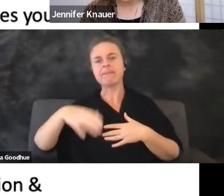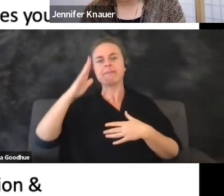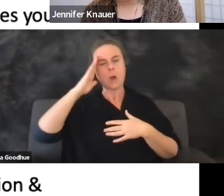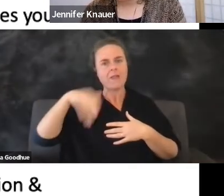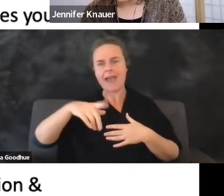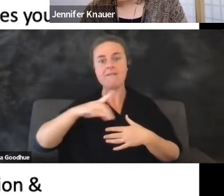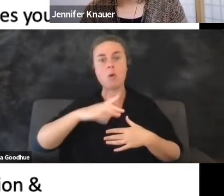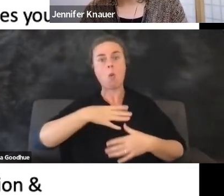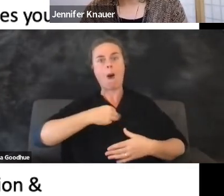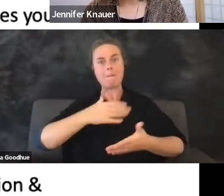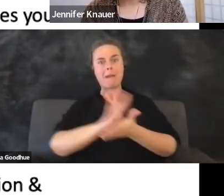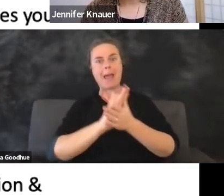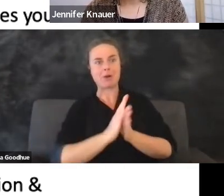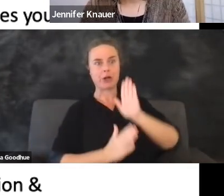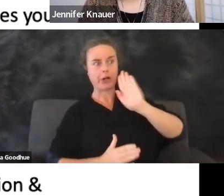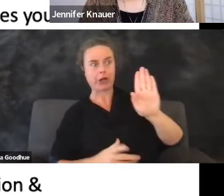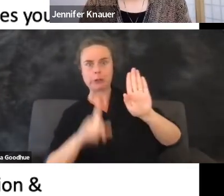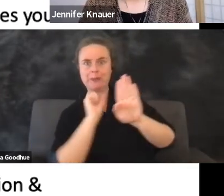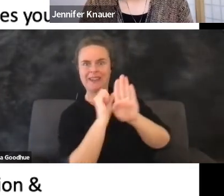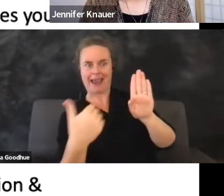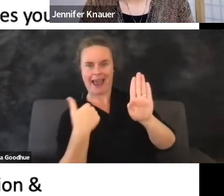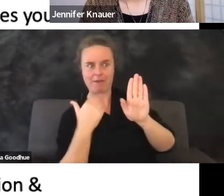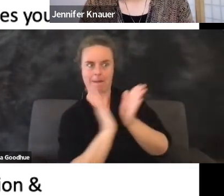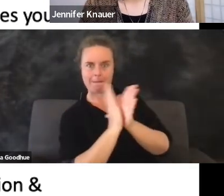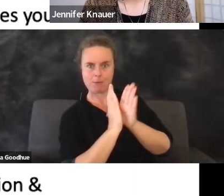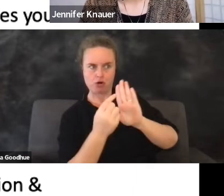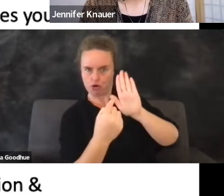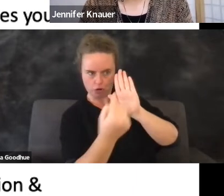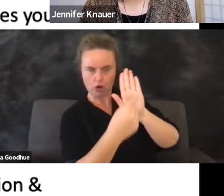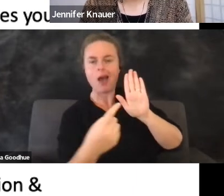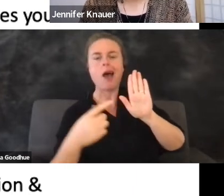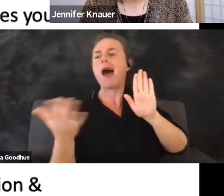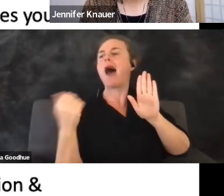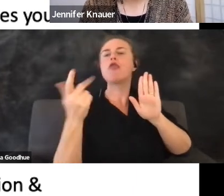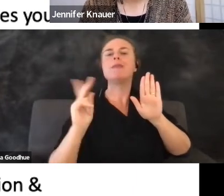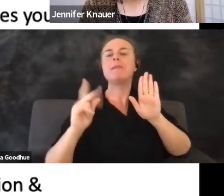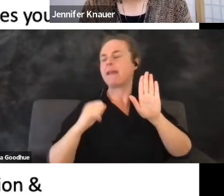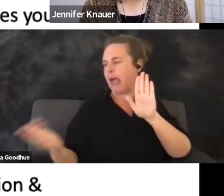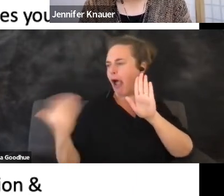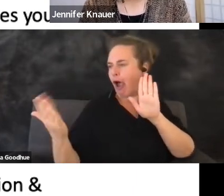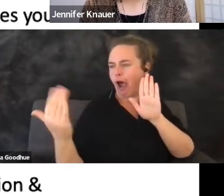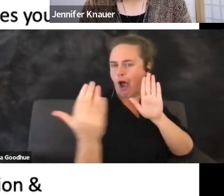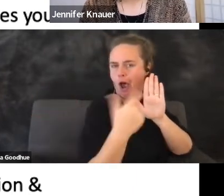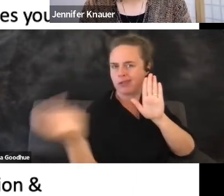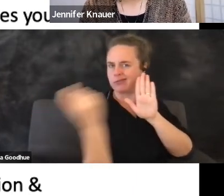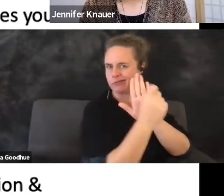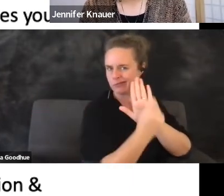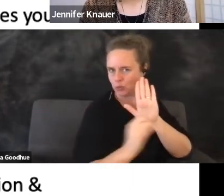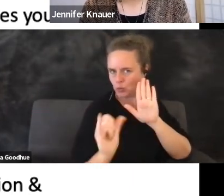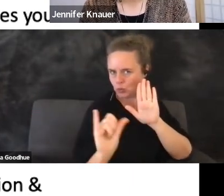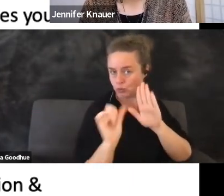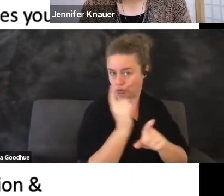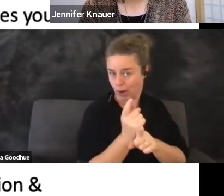some content. So facilitators, if you need help with the virtual whiteboard, you're welcome to share the link with another volunteer in your small